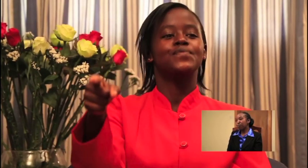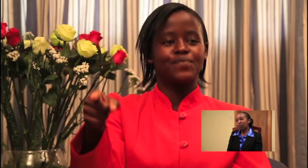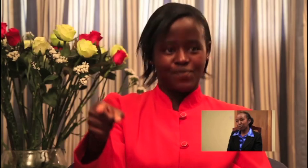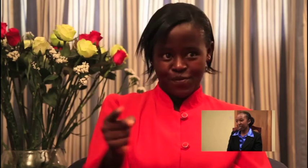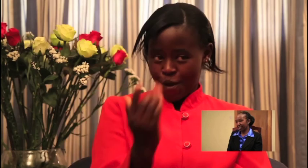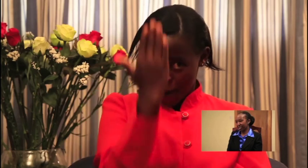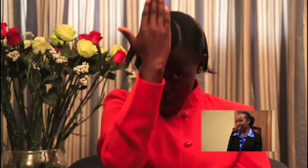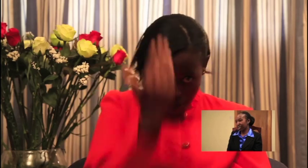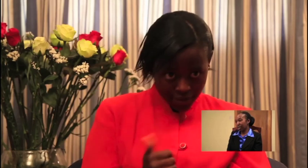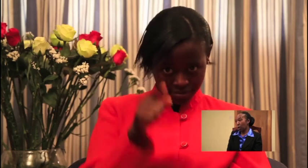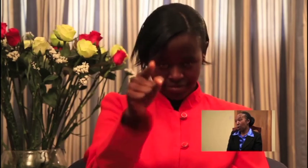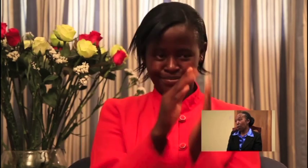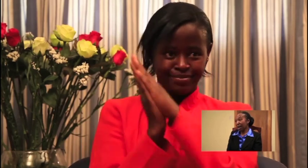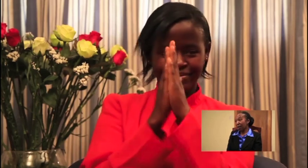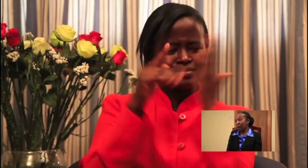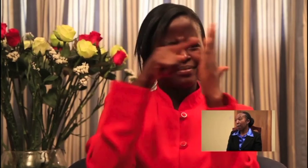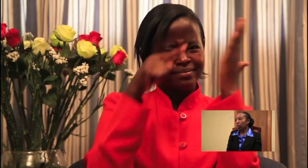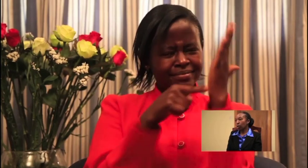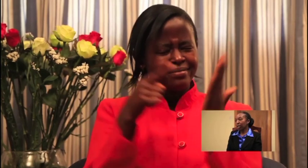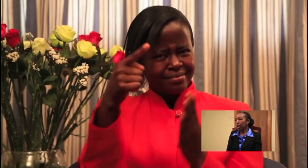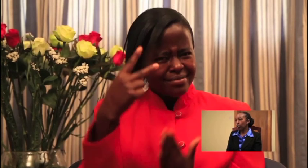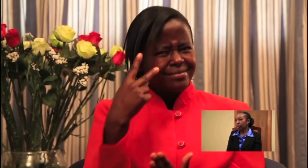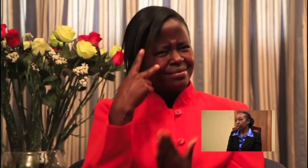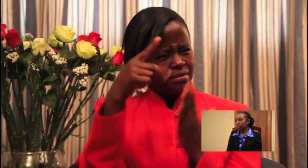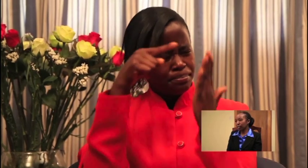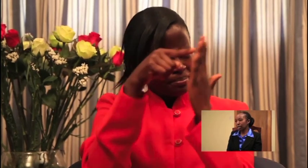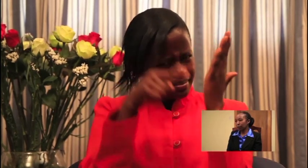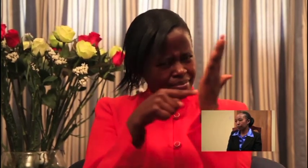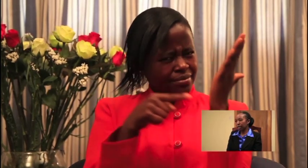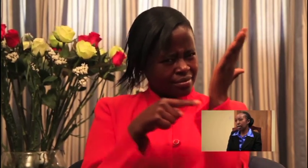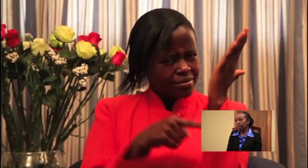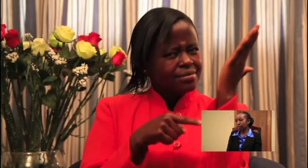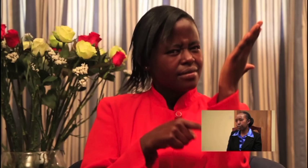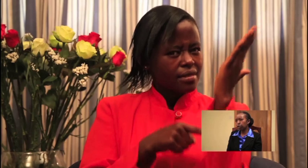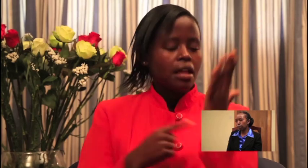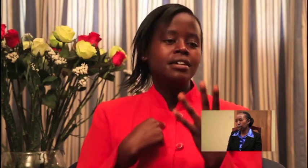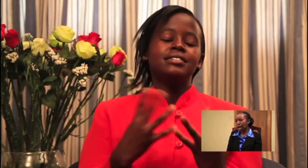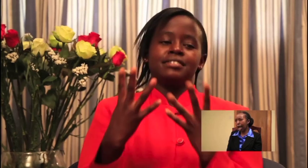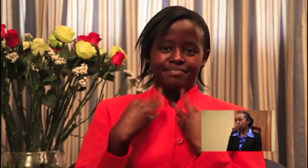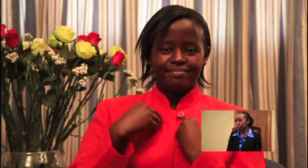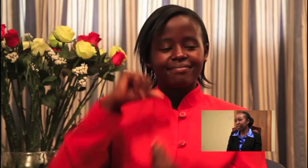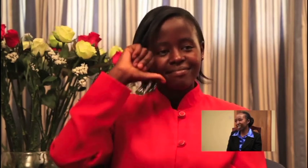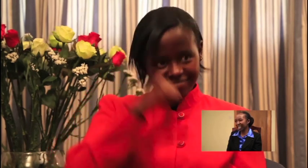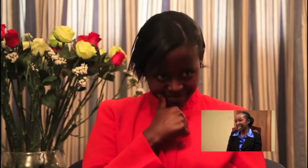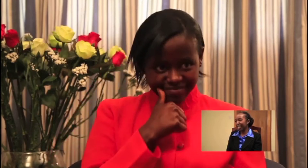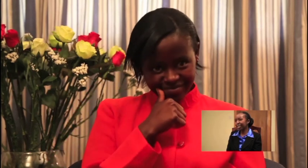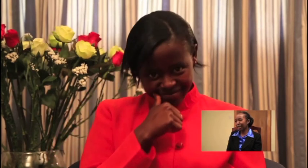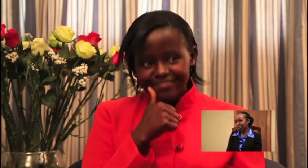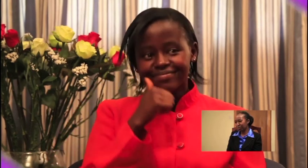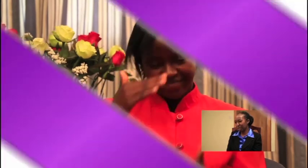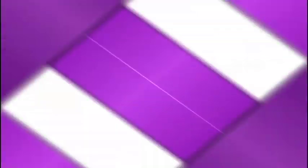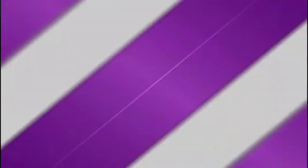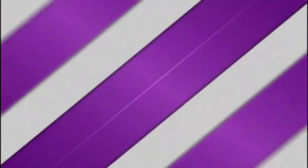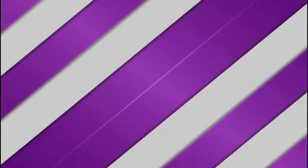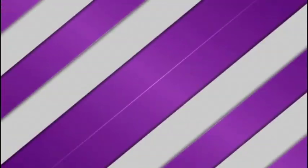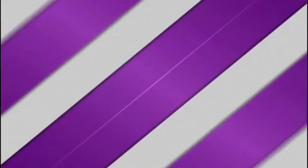Because I promised. Why? Because I could see he has a vision. I could see he's a